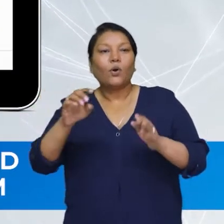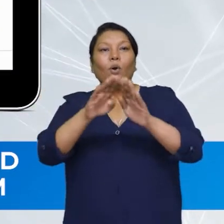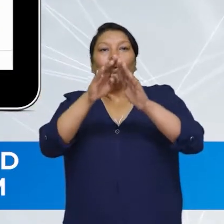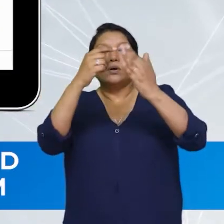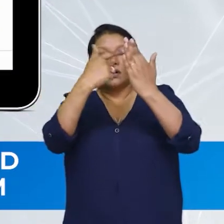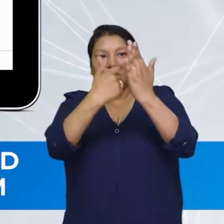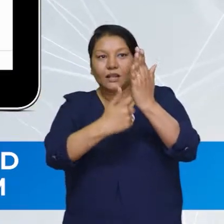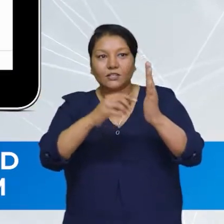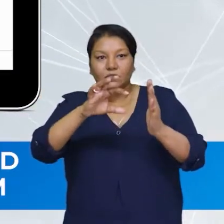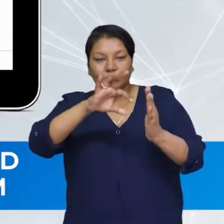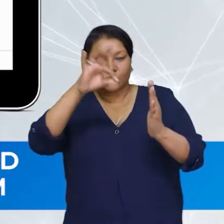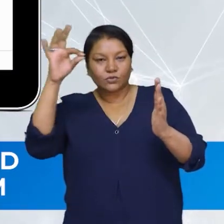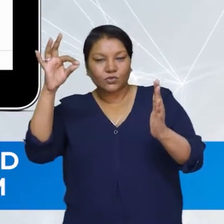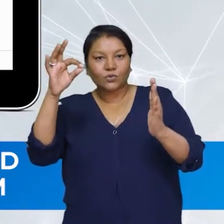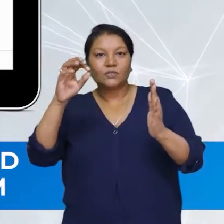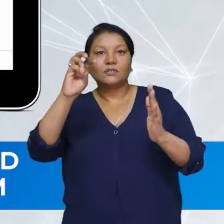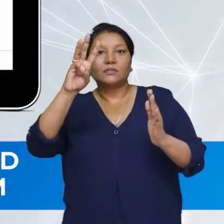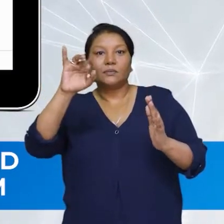which appears.